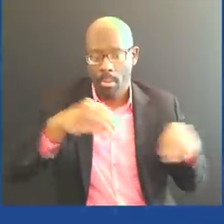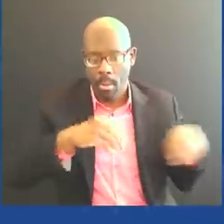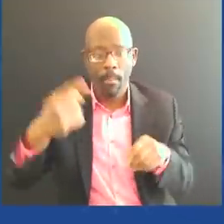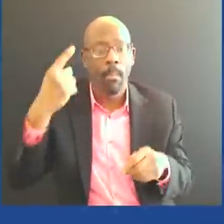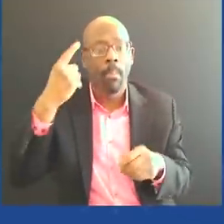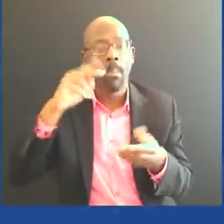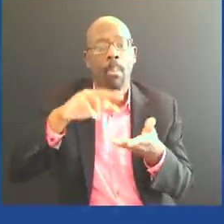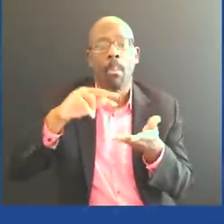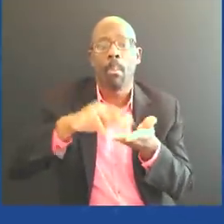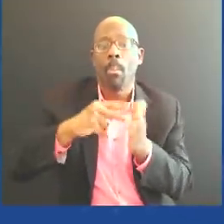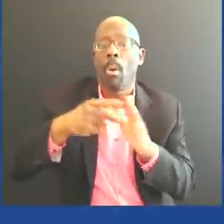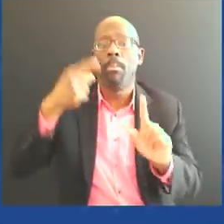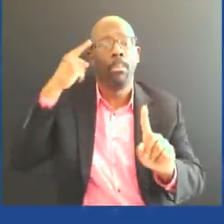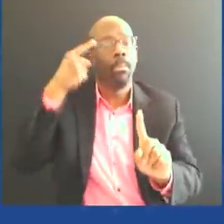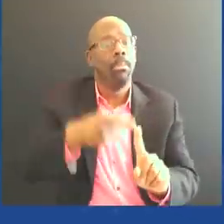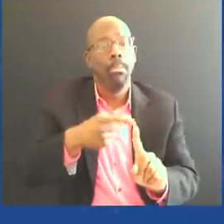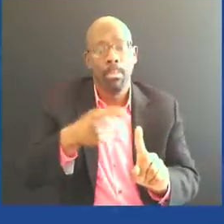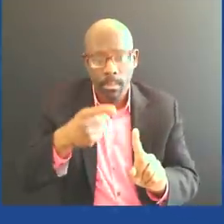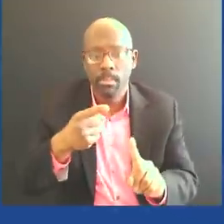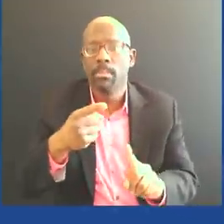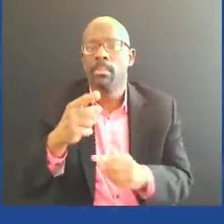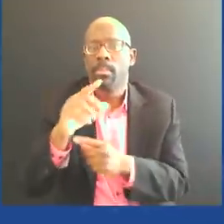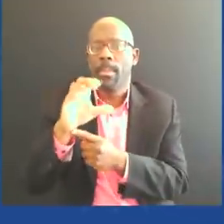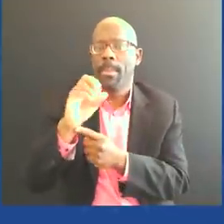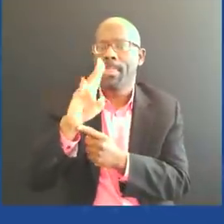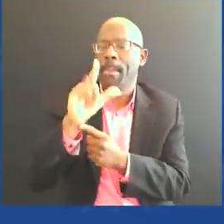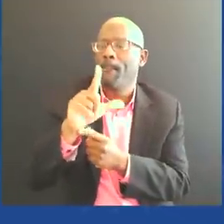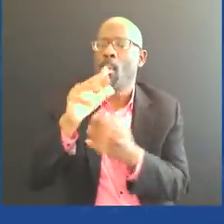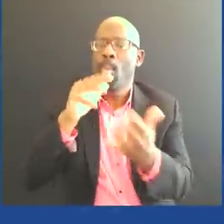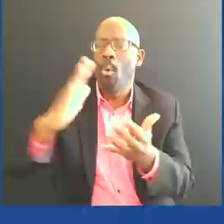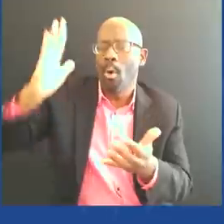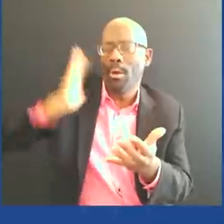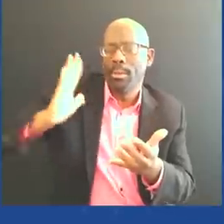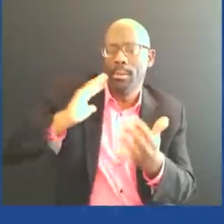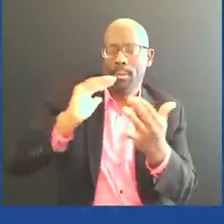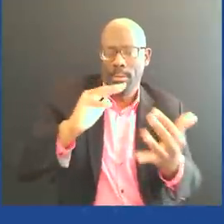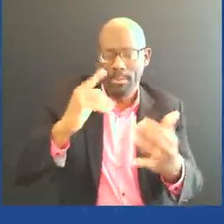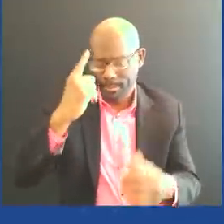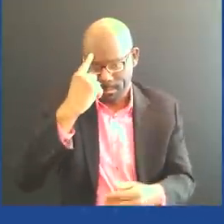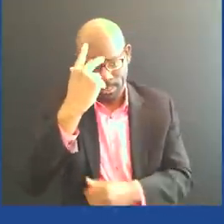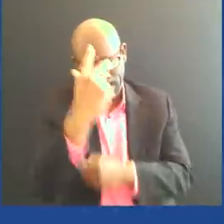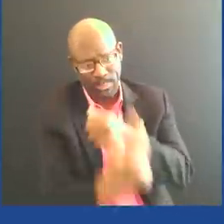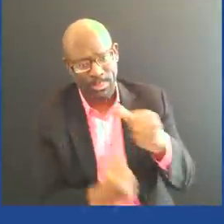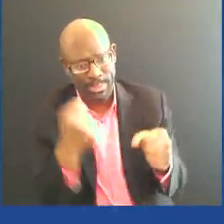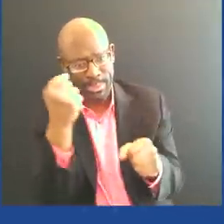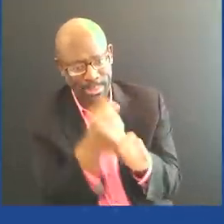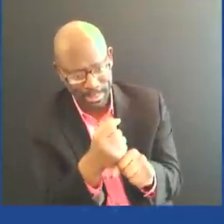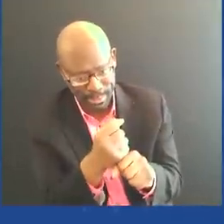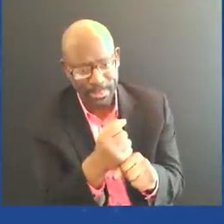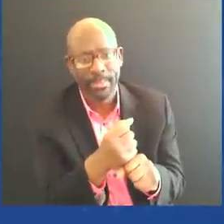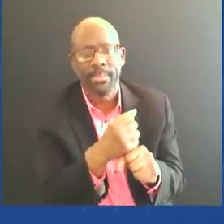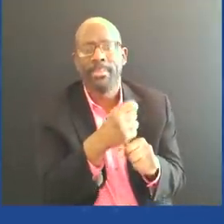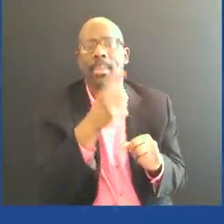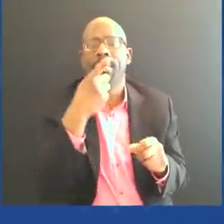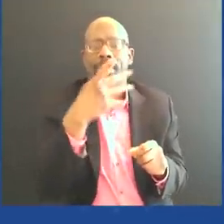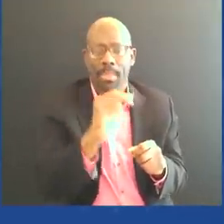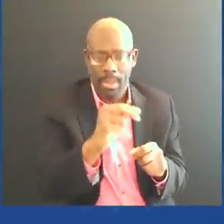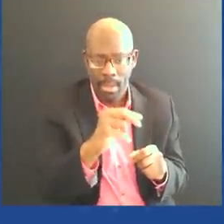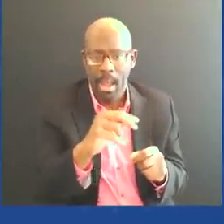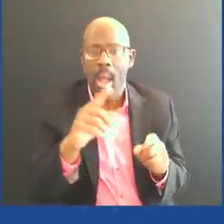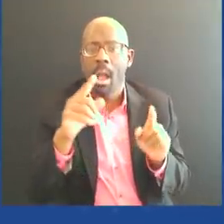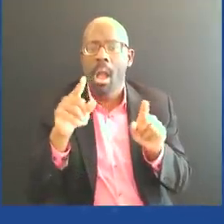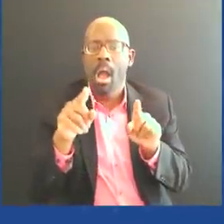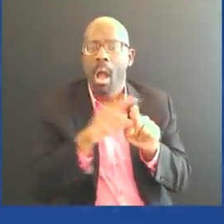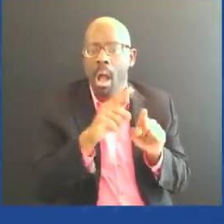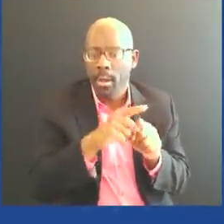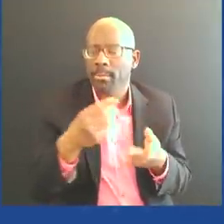for over 3 years, and after the war served as a revenue cutter for 37 years. The fourth ship to be named for the first state, the USS